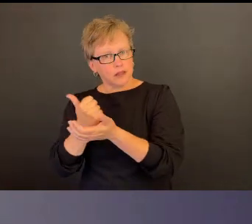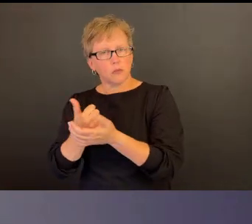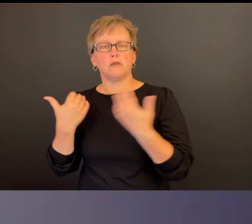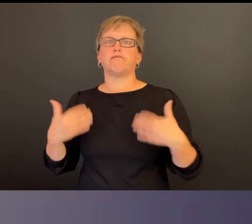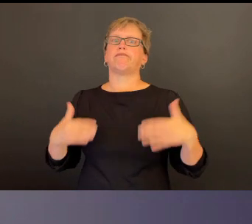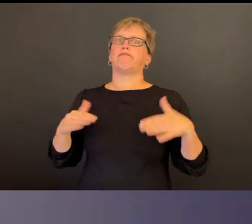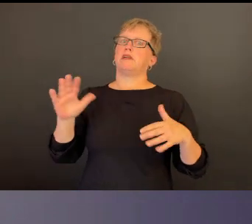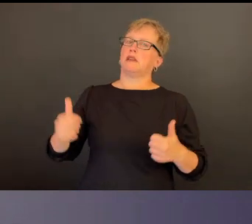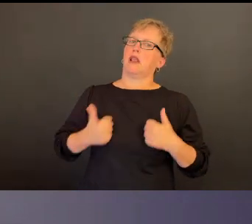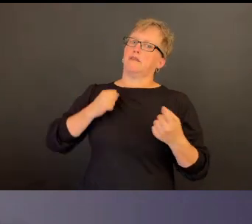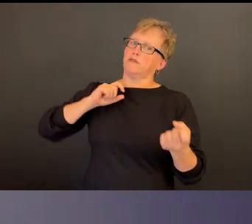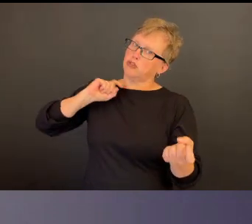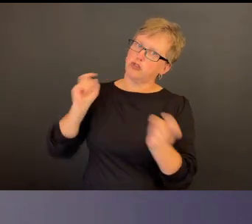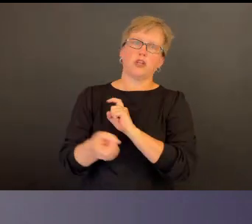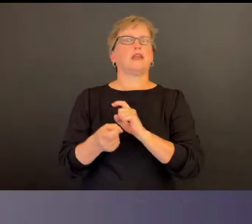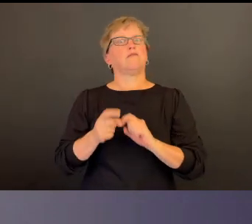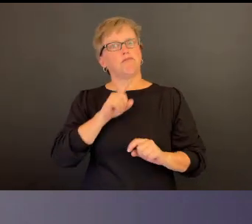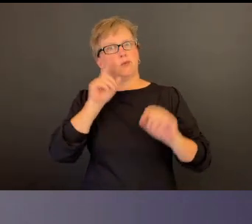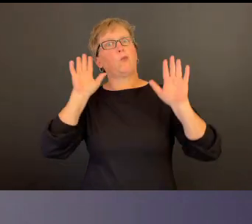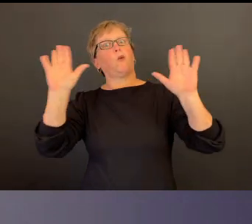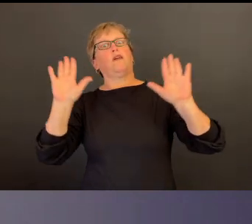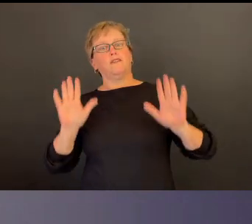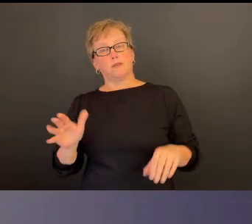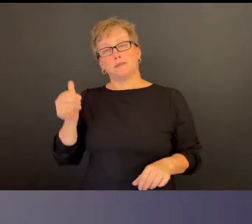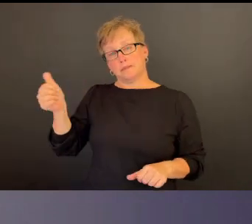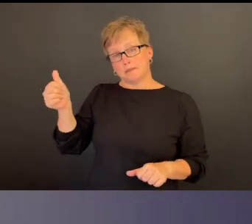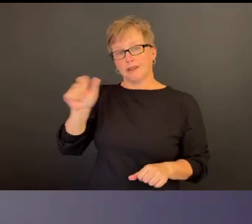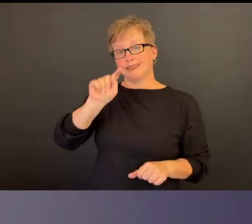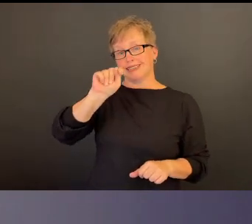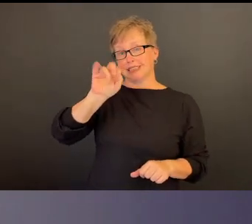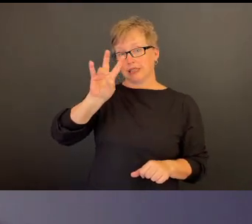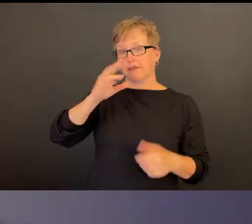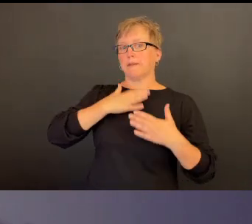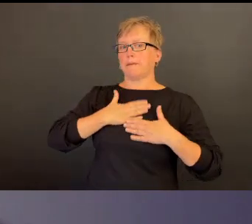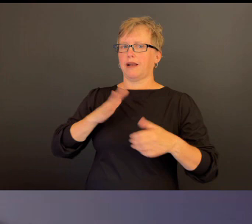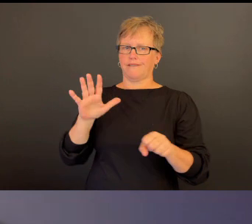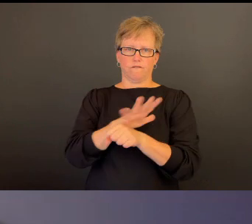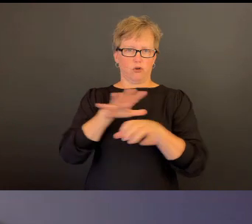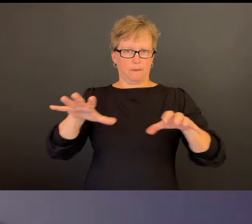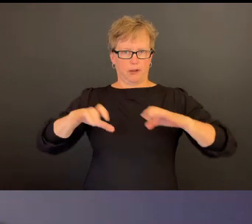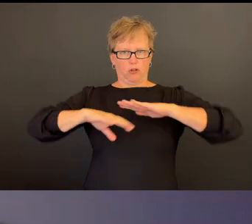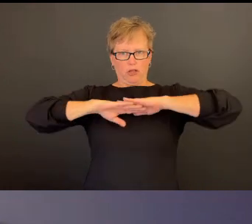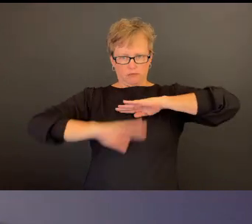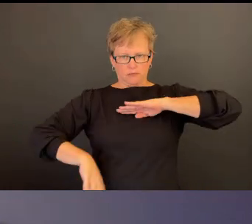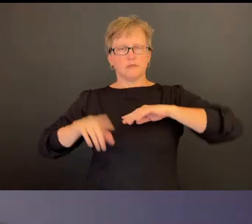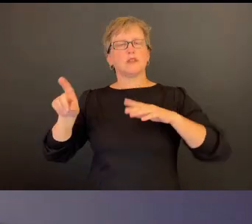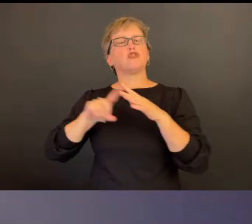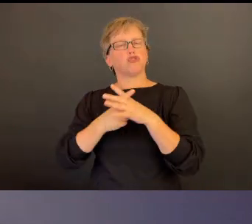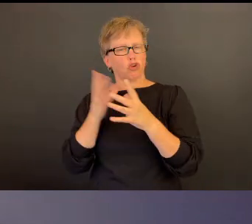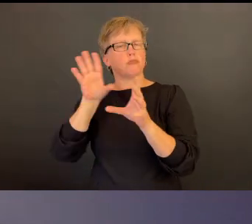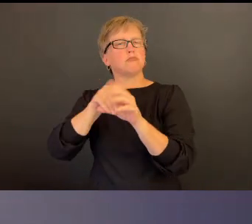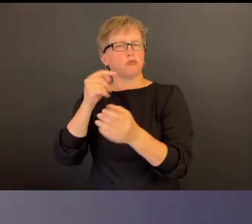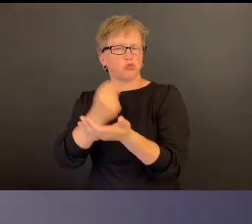was doing activity-based therapy and it was transformation for him. So that is wonderful. His